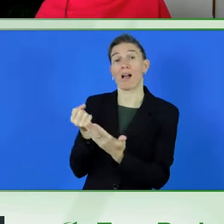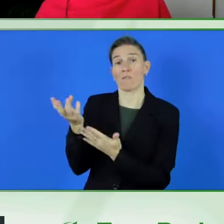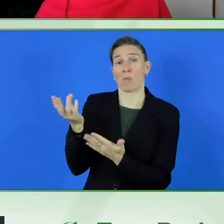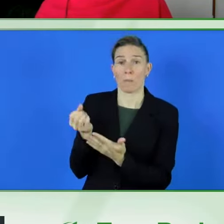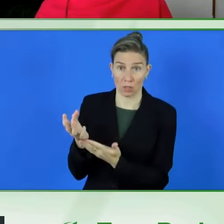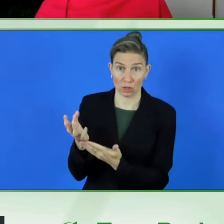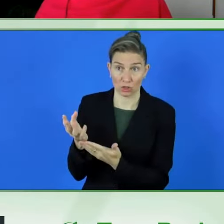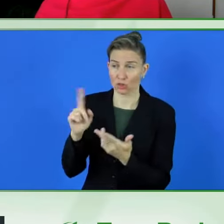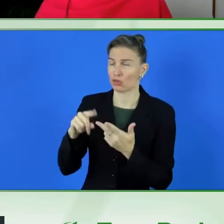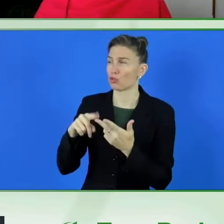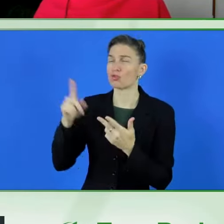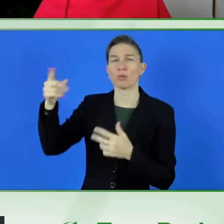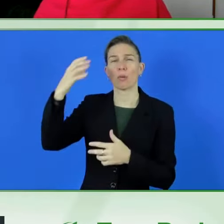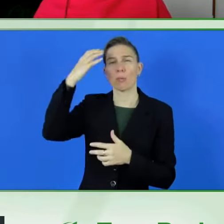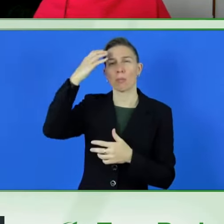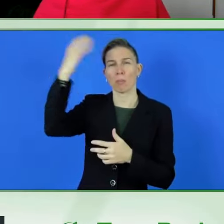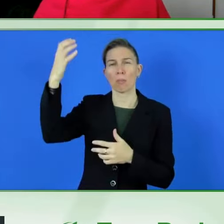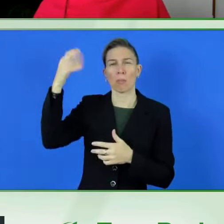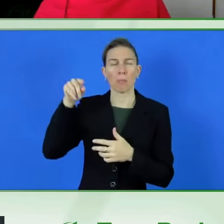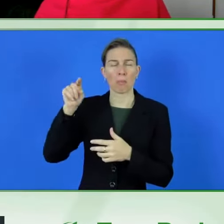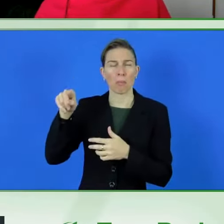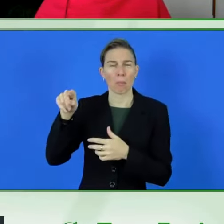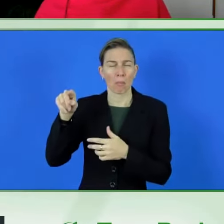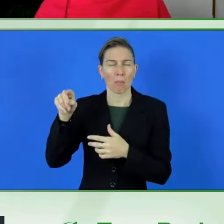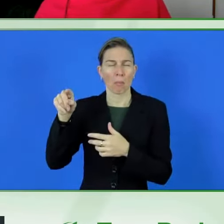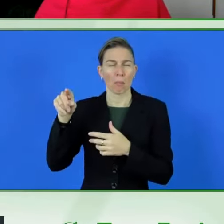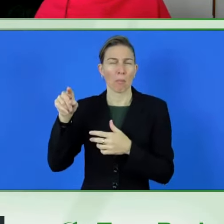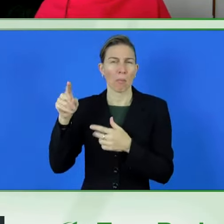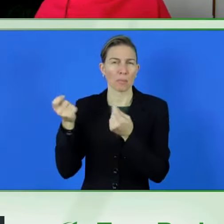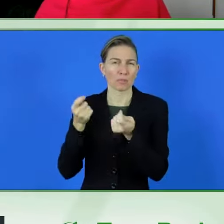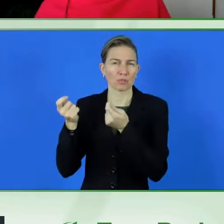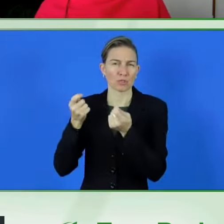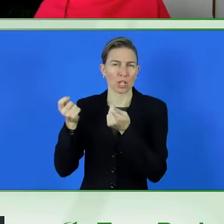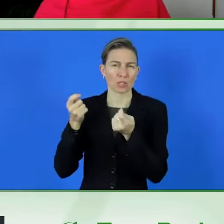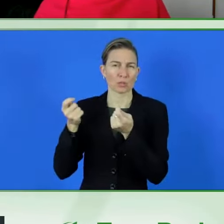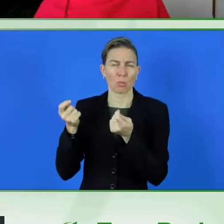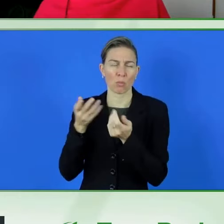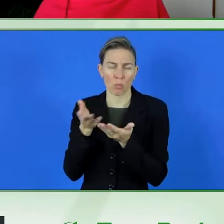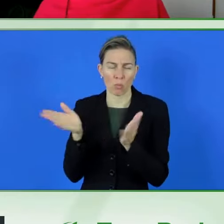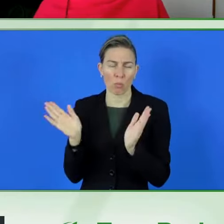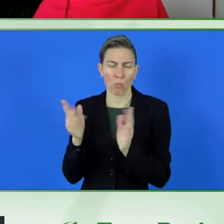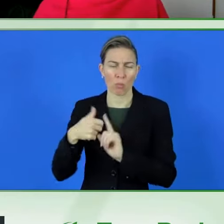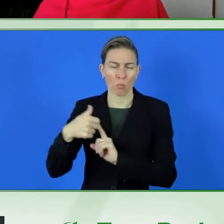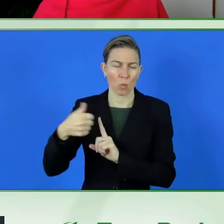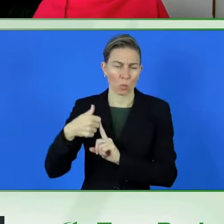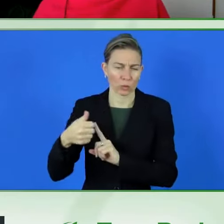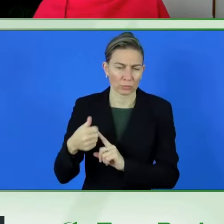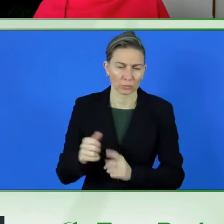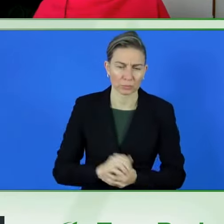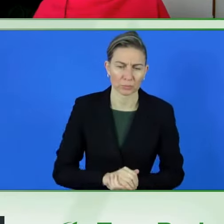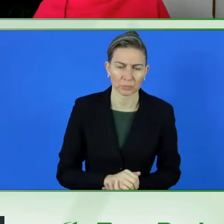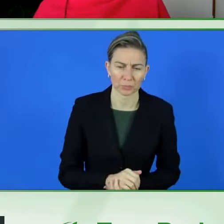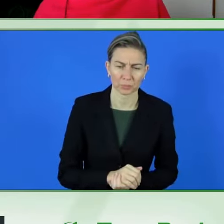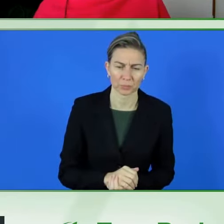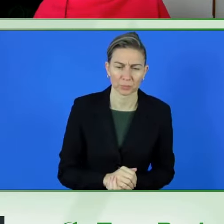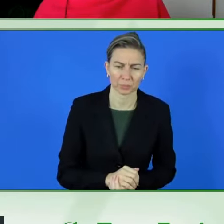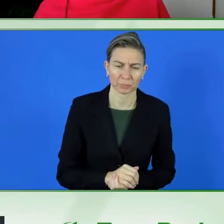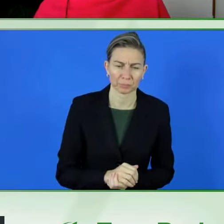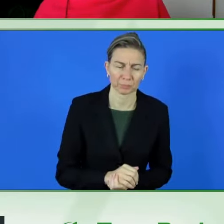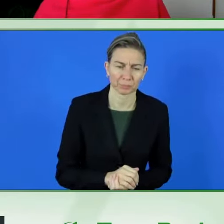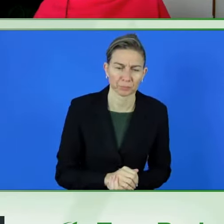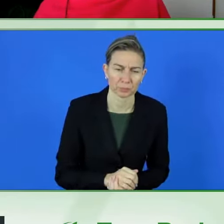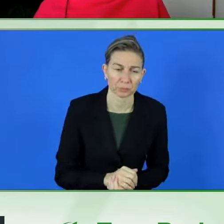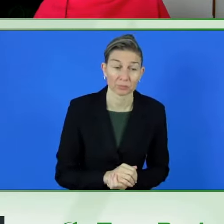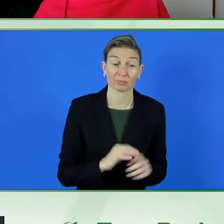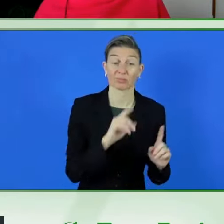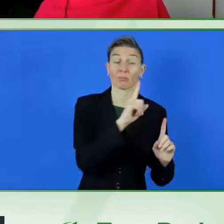transport. We are developing this service for over 100,000 persons with